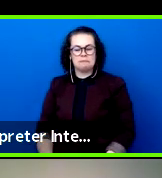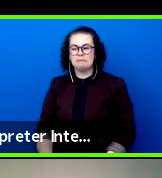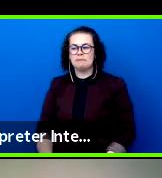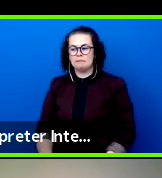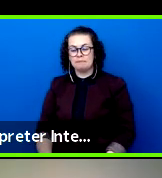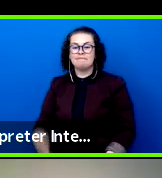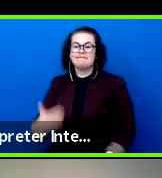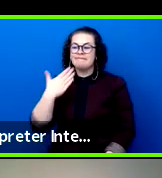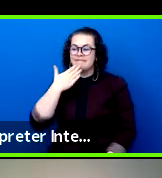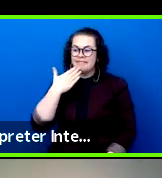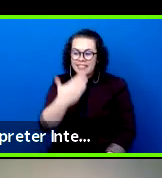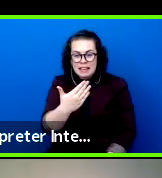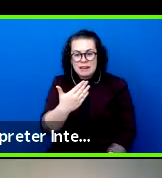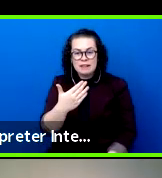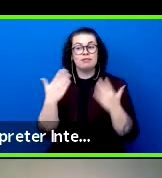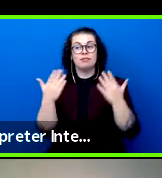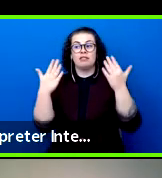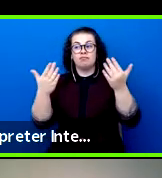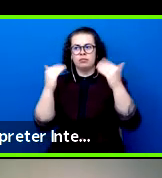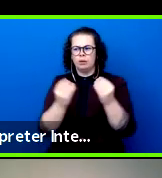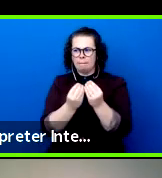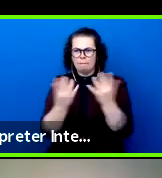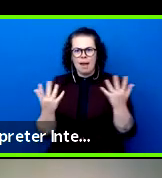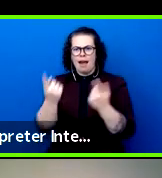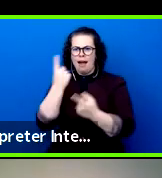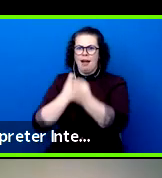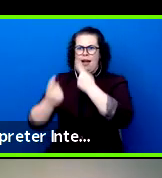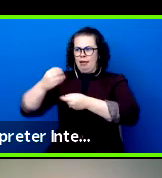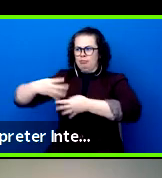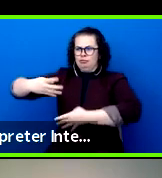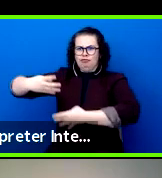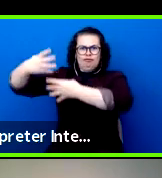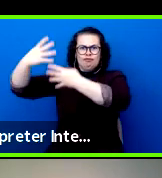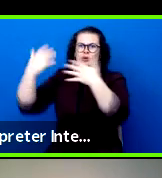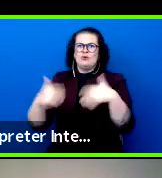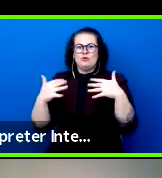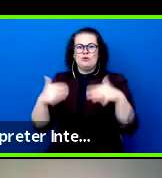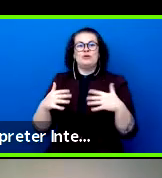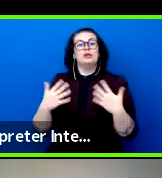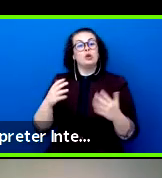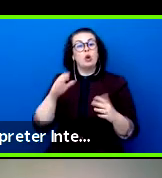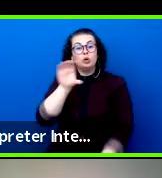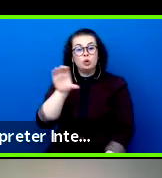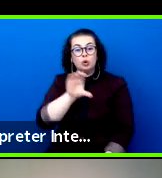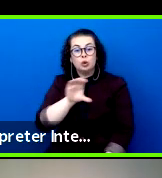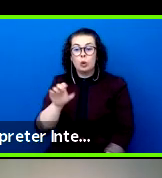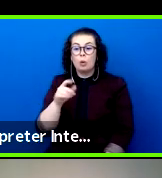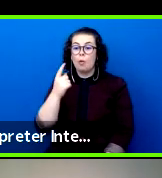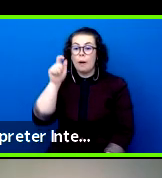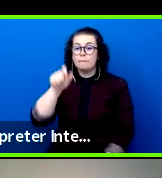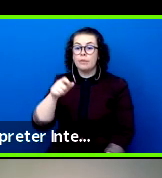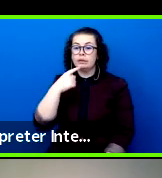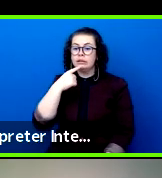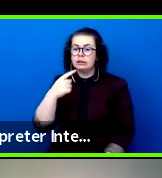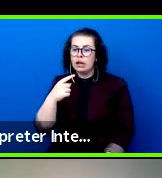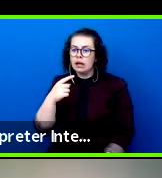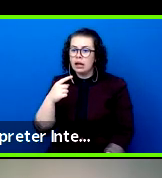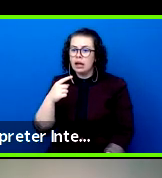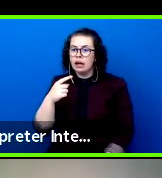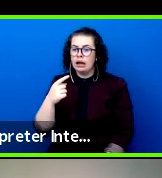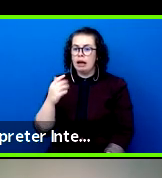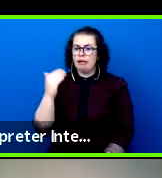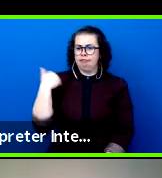Thank you so much. We have to move on. There's a lot of questions coming my way. So from the Zoom room, Dana Rufolo asks, I would